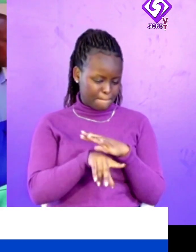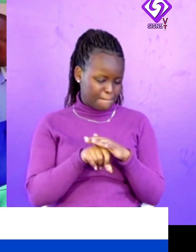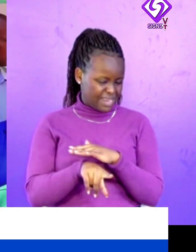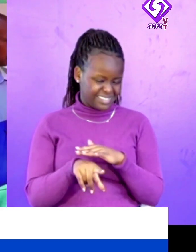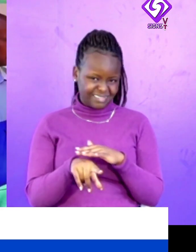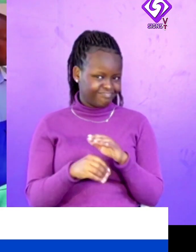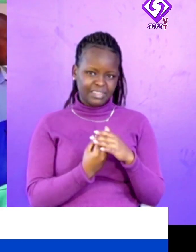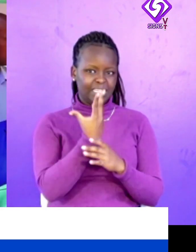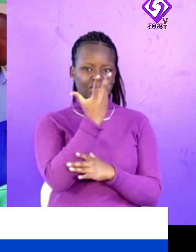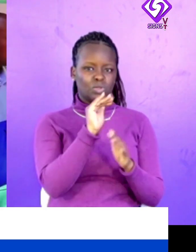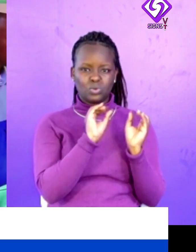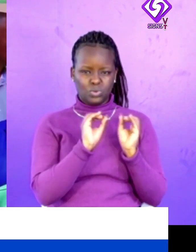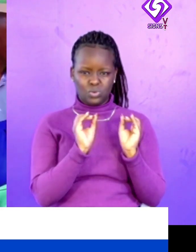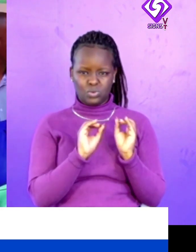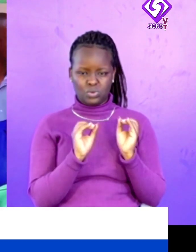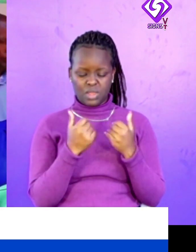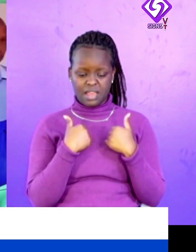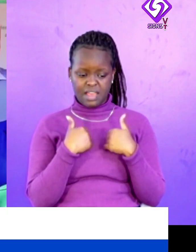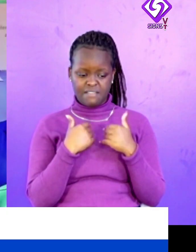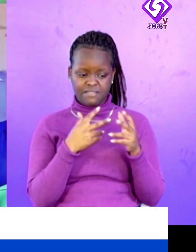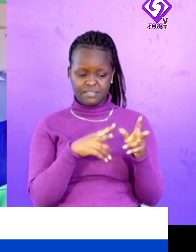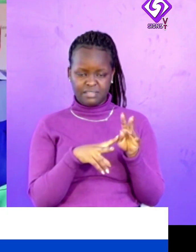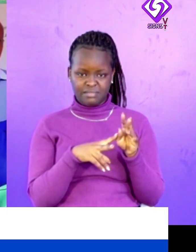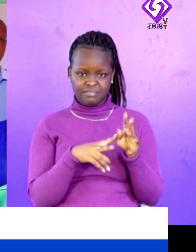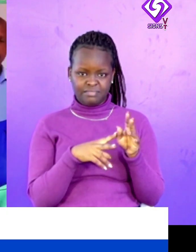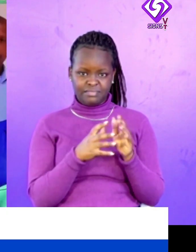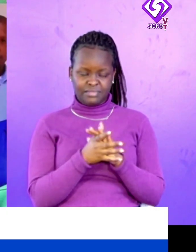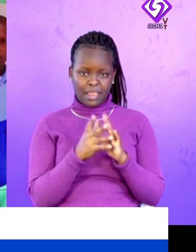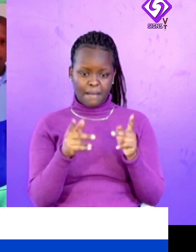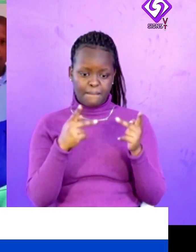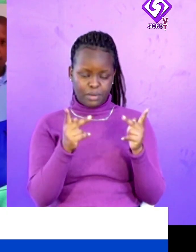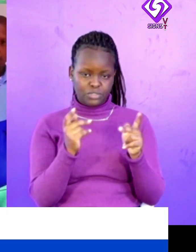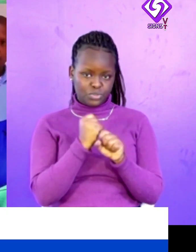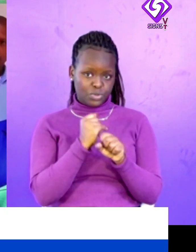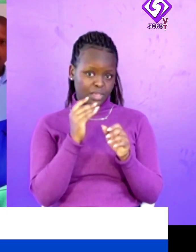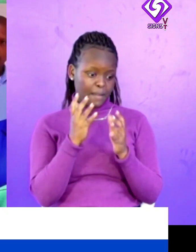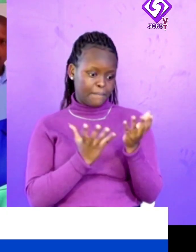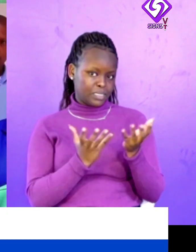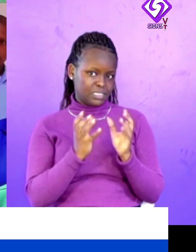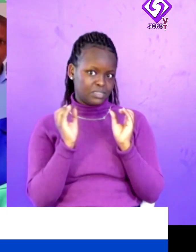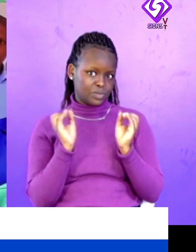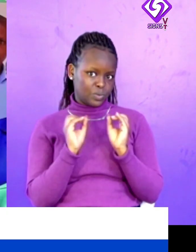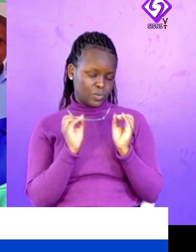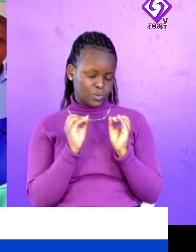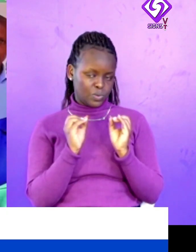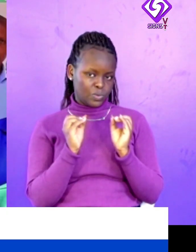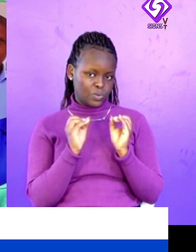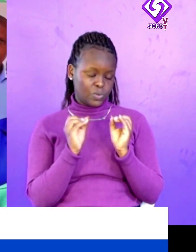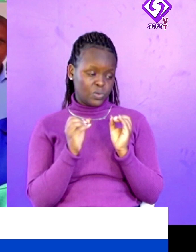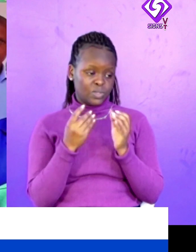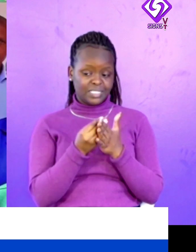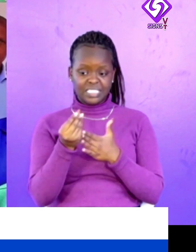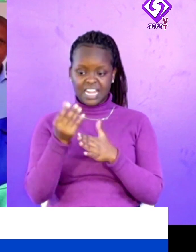reaping profits from areas they are not supposed to be doing business, illegal business of selling fake